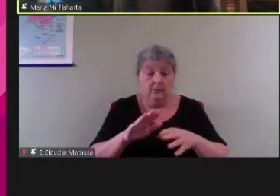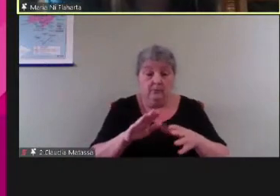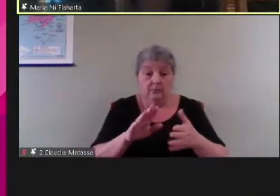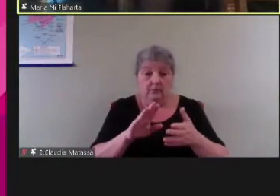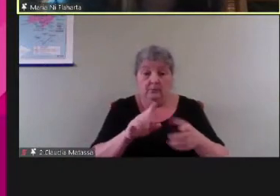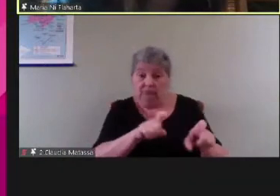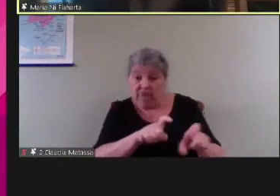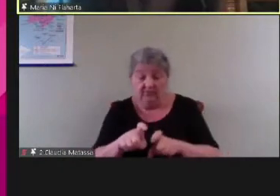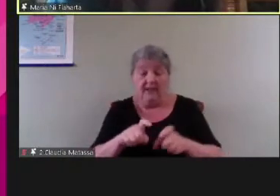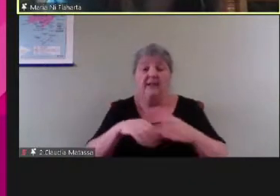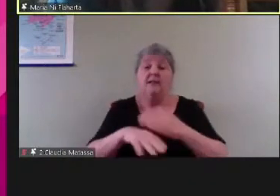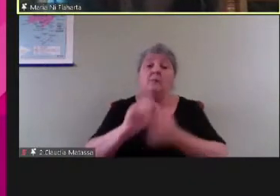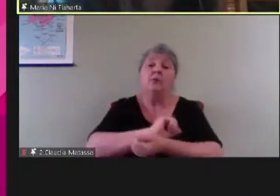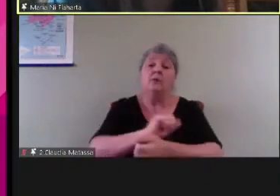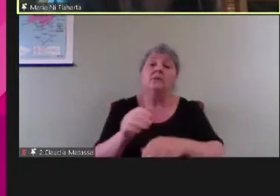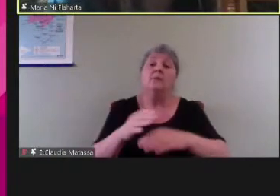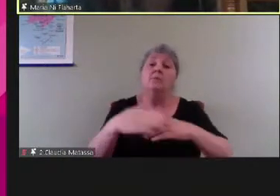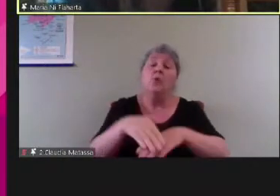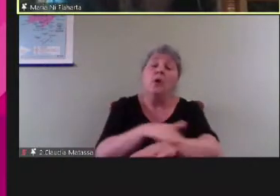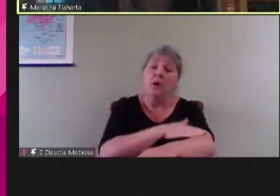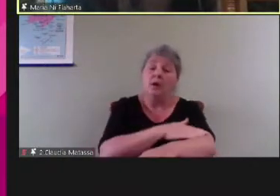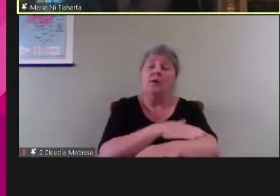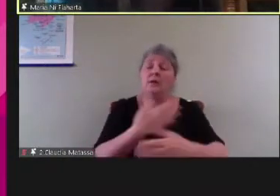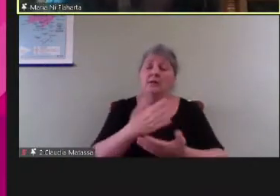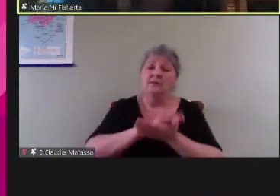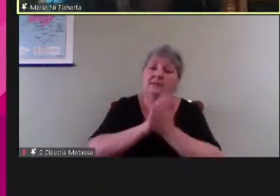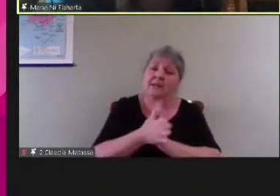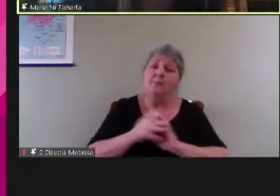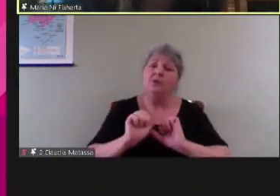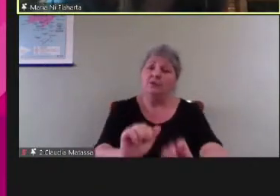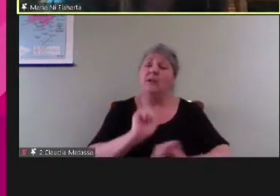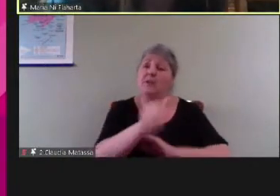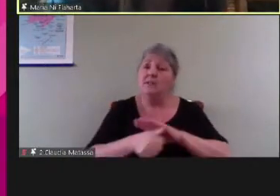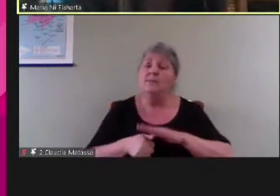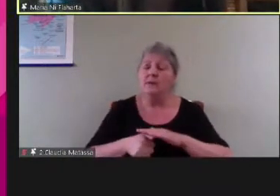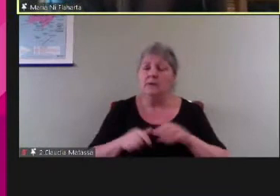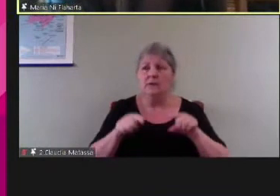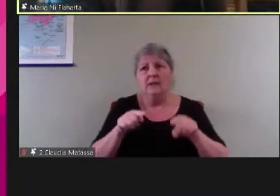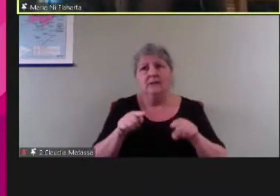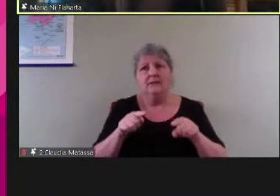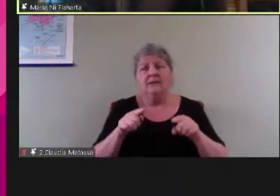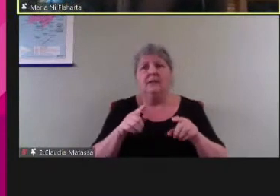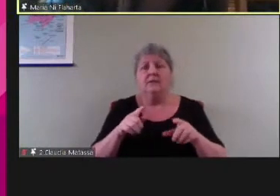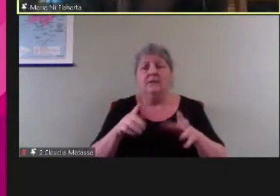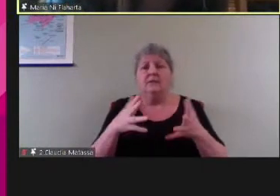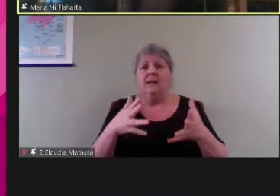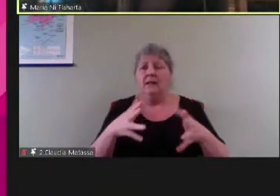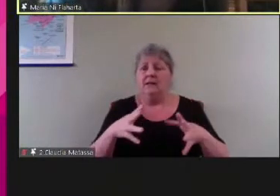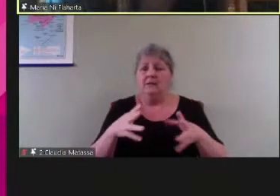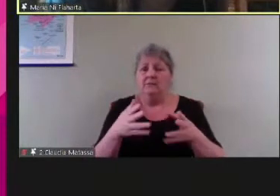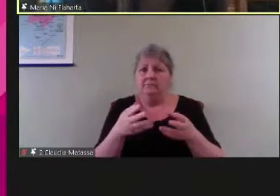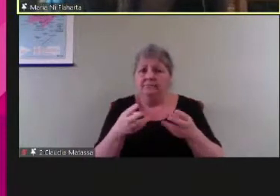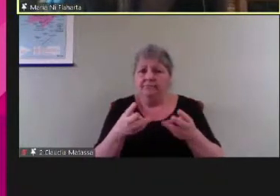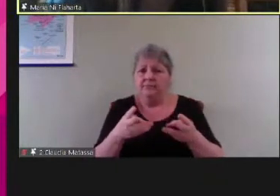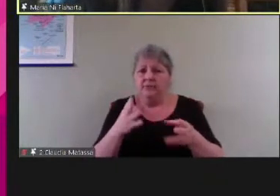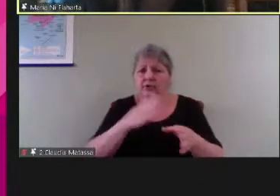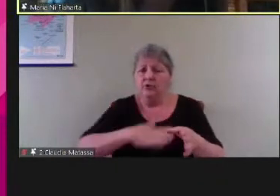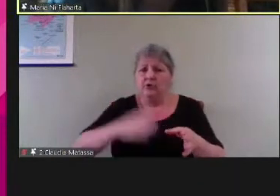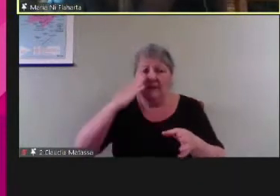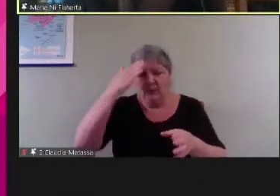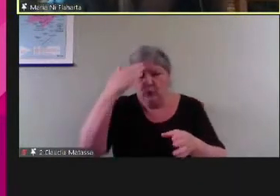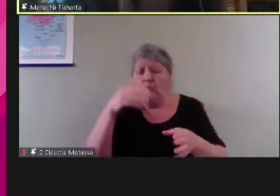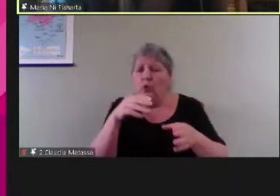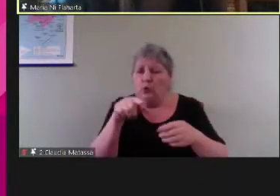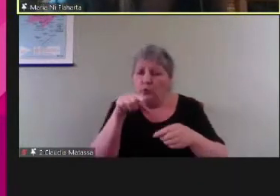in prison and significantly damaged their experience. So that's kind of a whistle-stop tour of some of the things and some of the issues that were